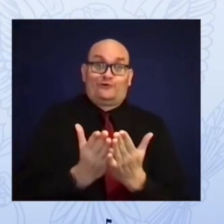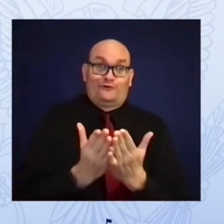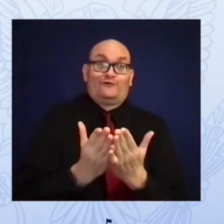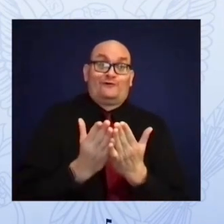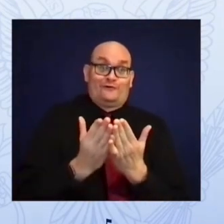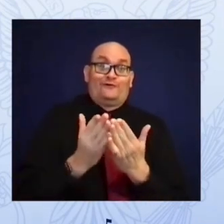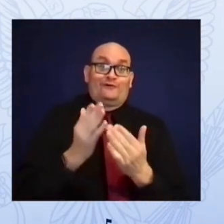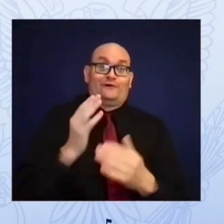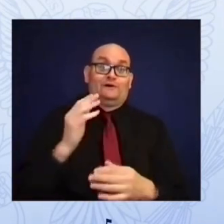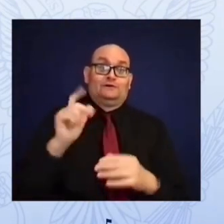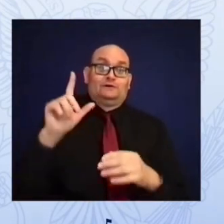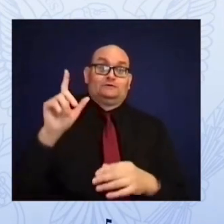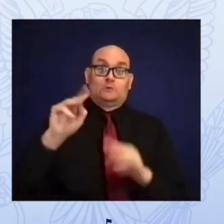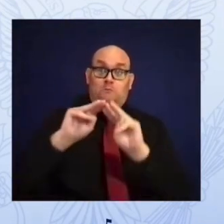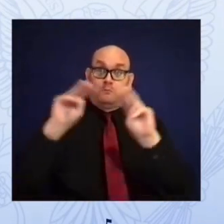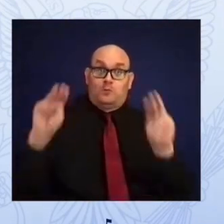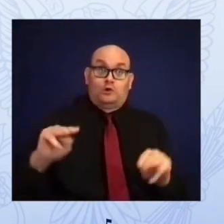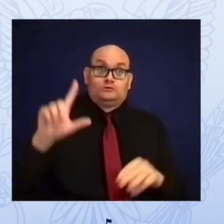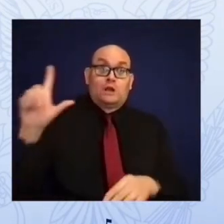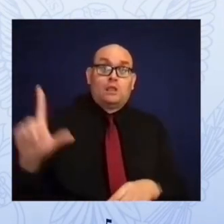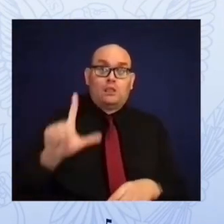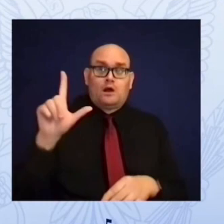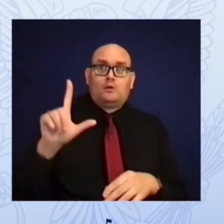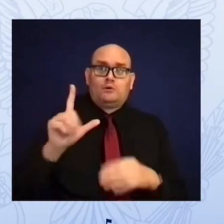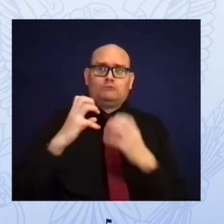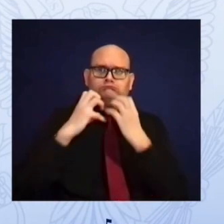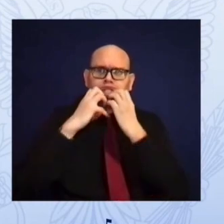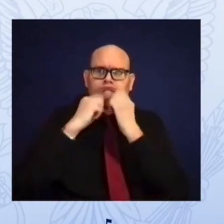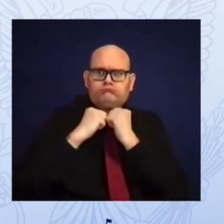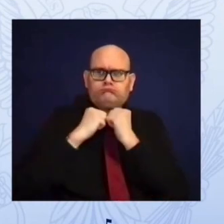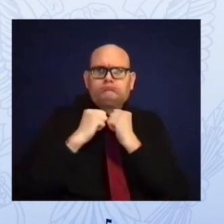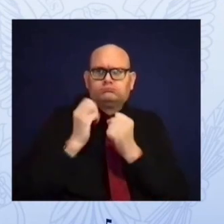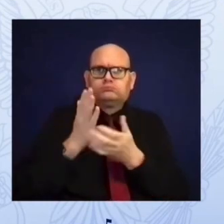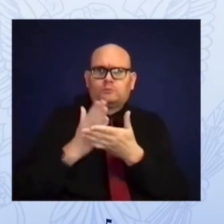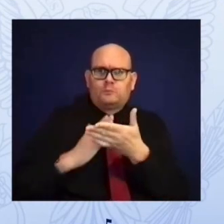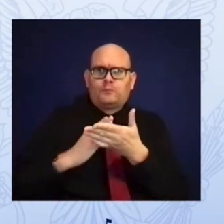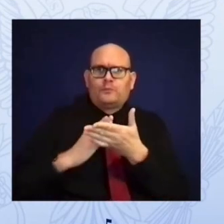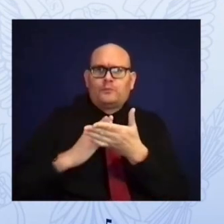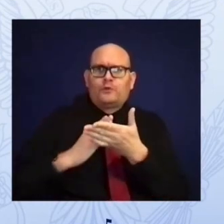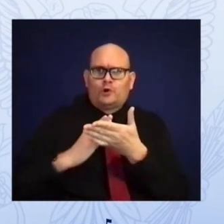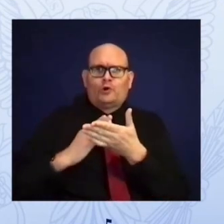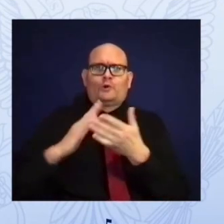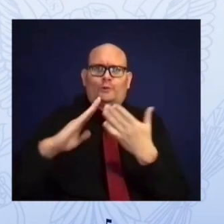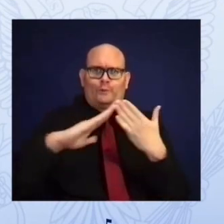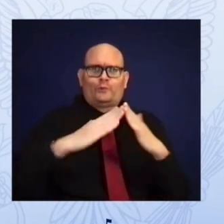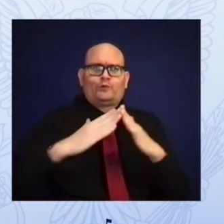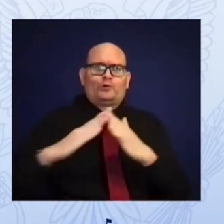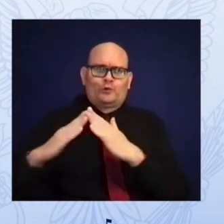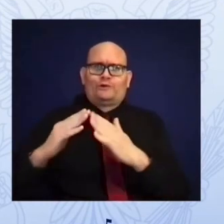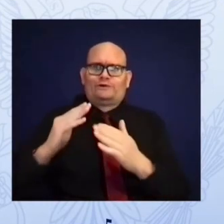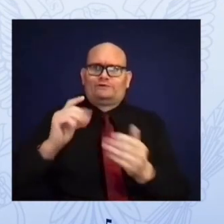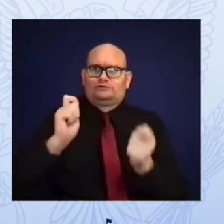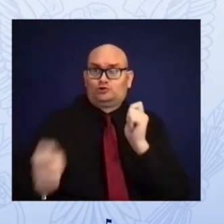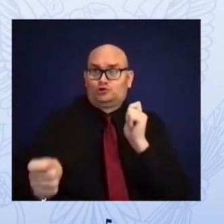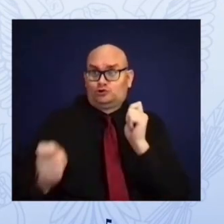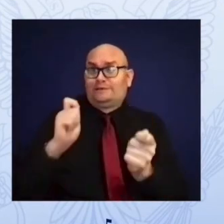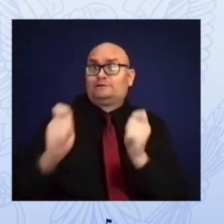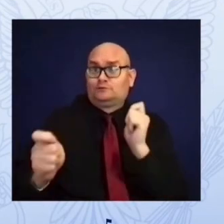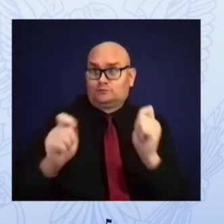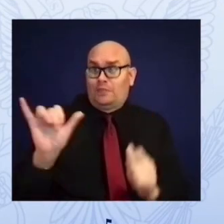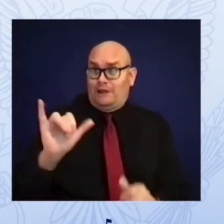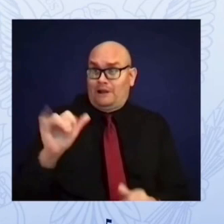each visit. They weave together the stories of our nation, its past, present, and